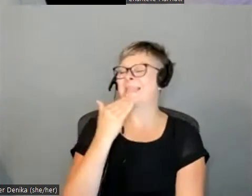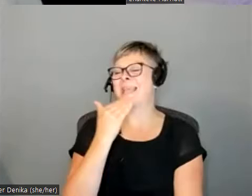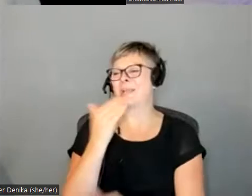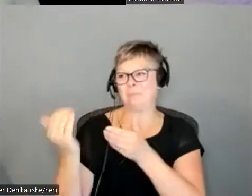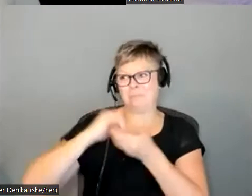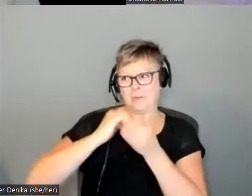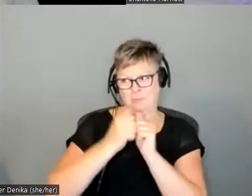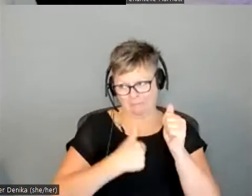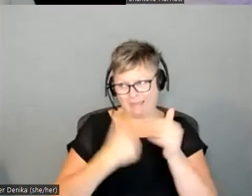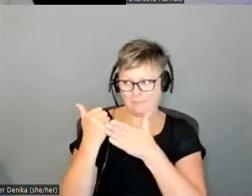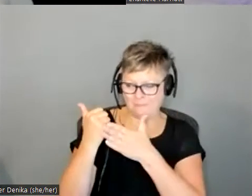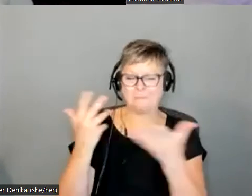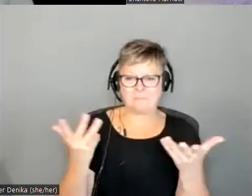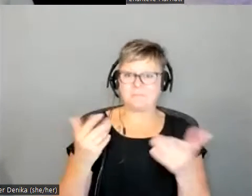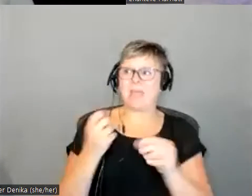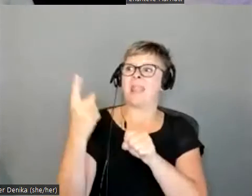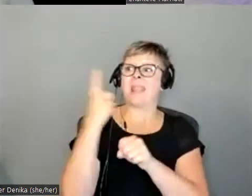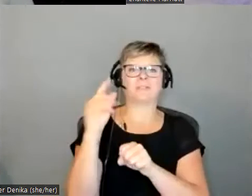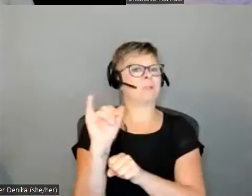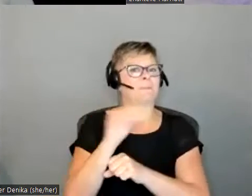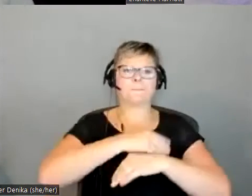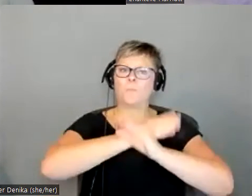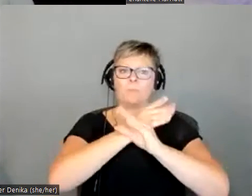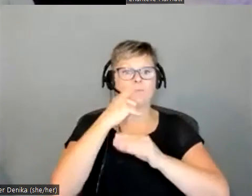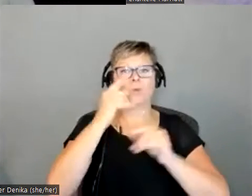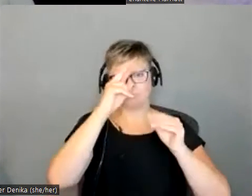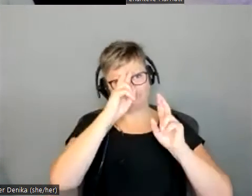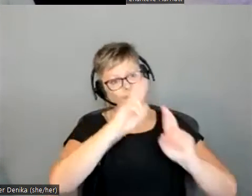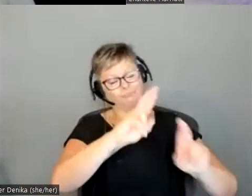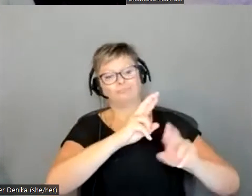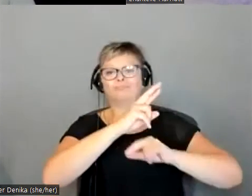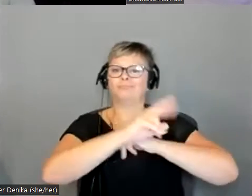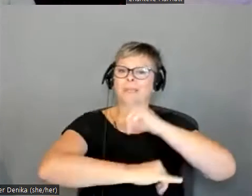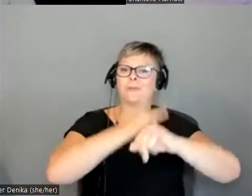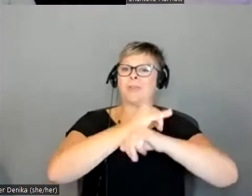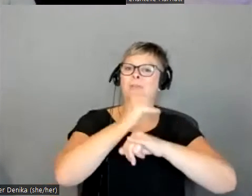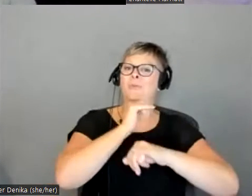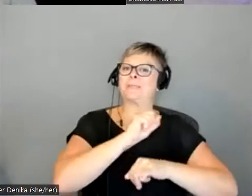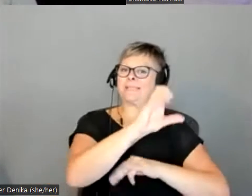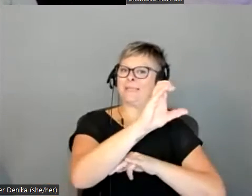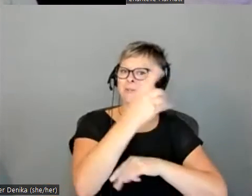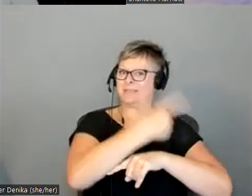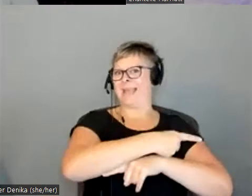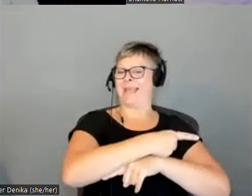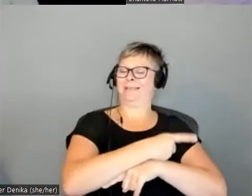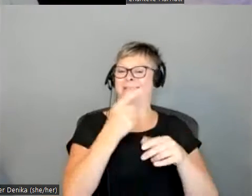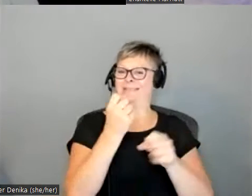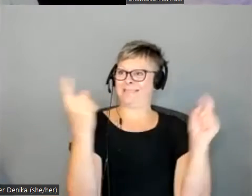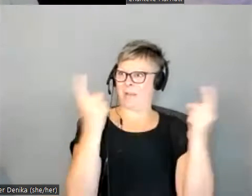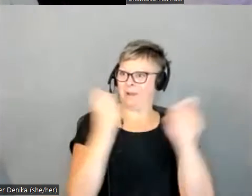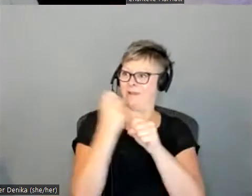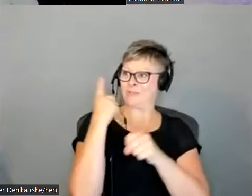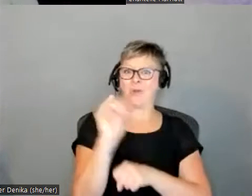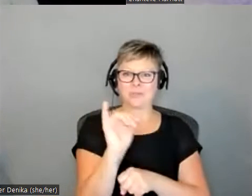did a webinar for recognizing International Day of Older Persons together as well. So we do appreciate the collaboration